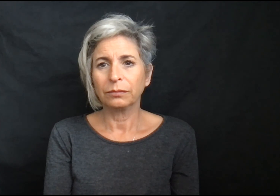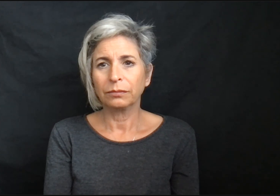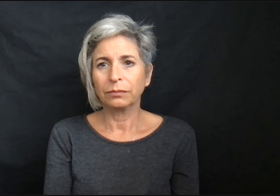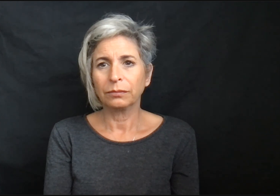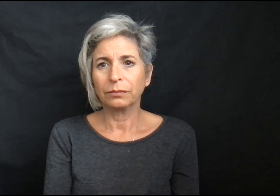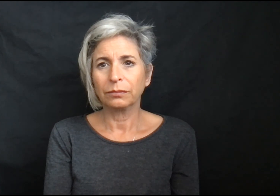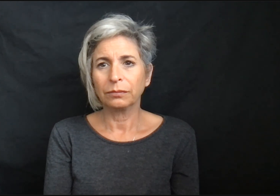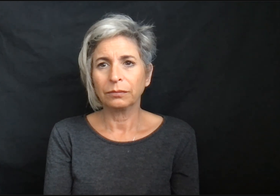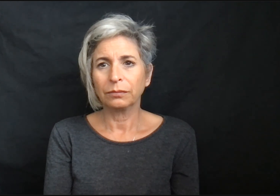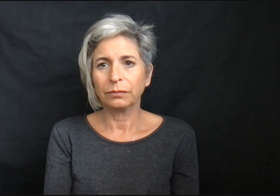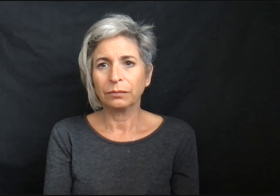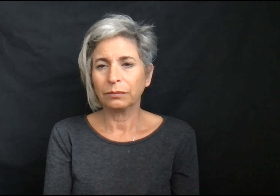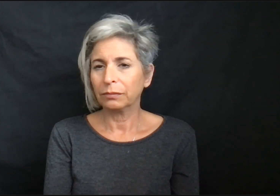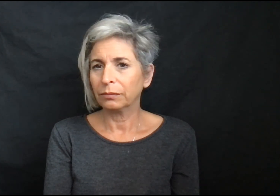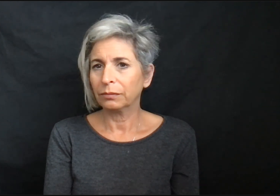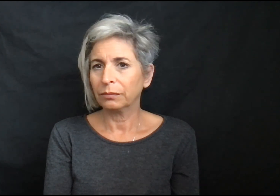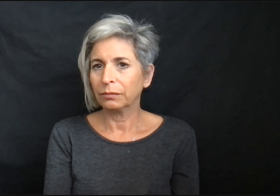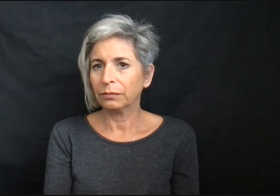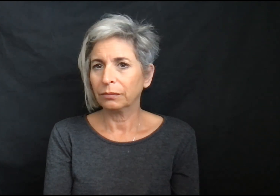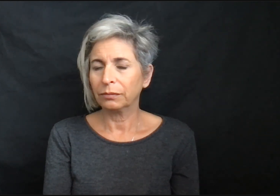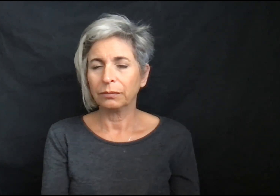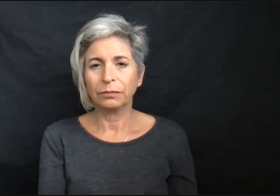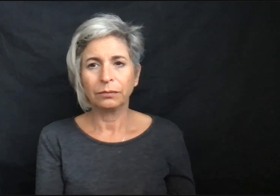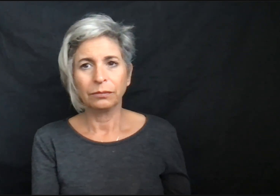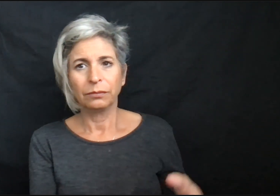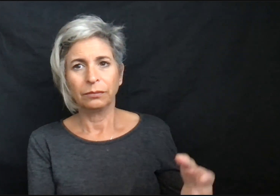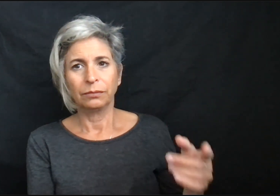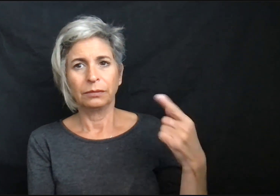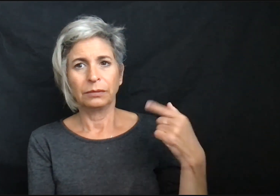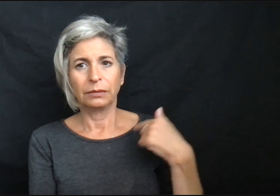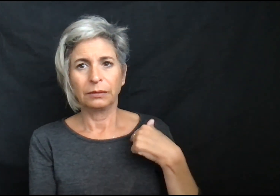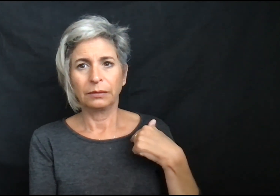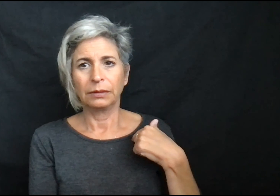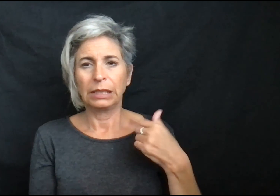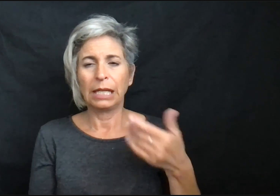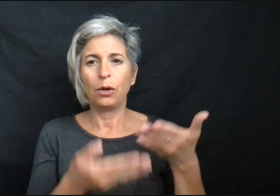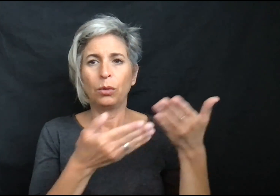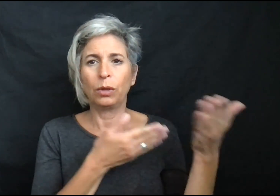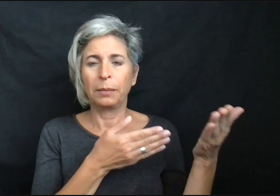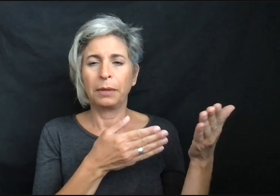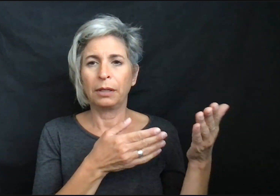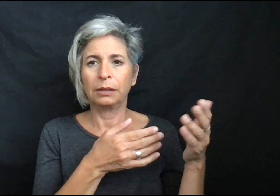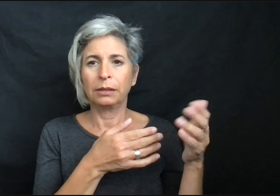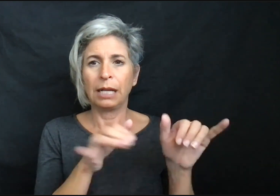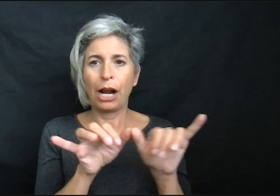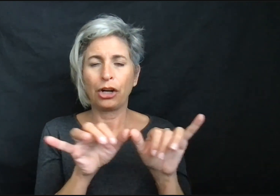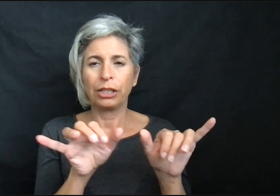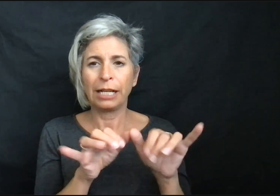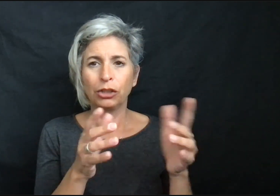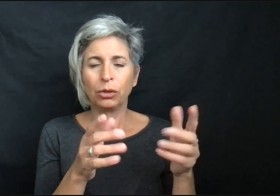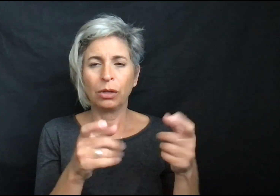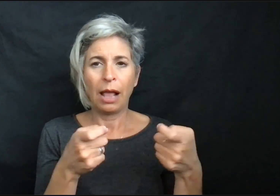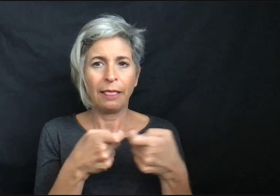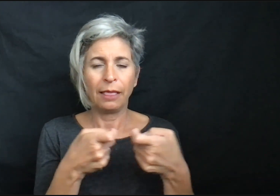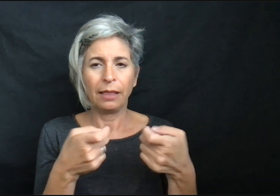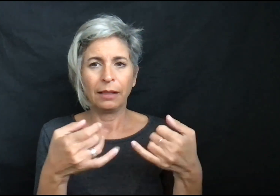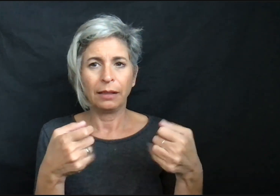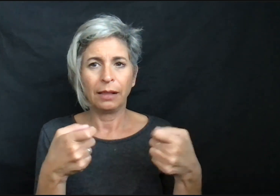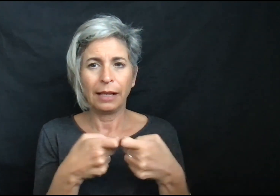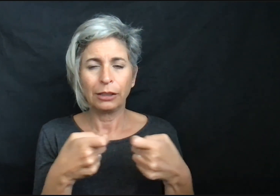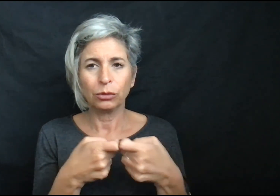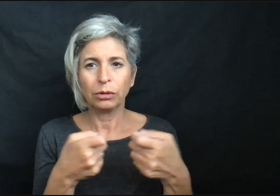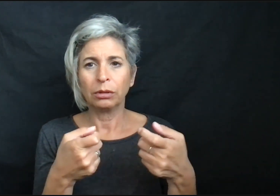I would think or recommend architectural, electrical, all disciplines. If